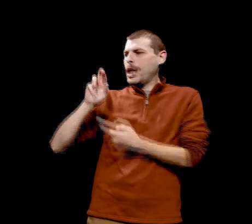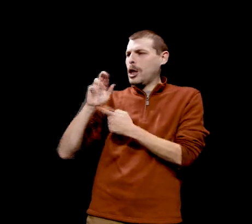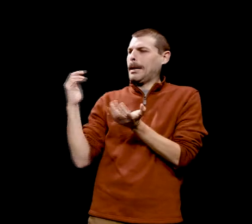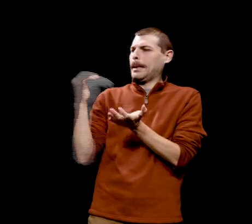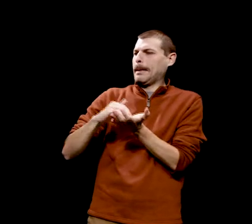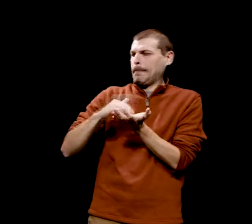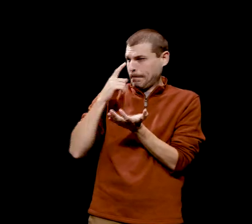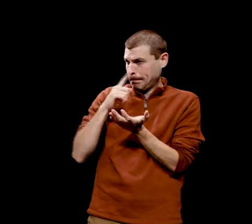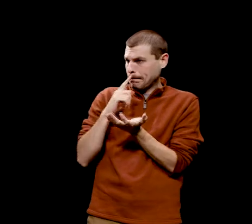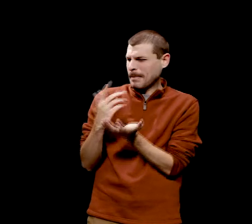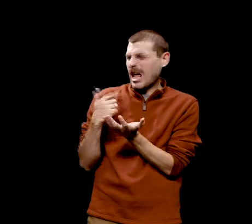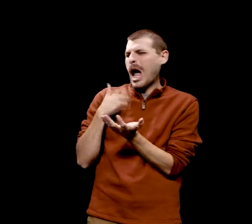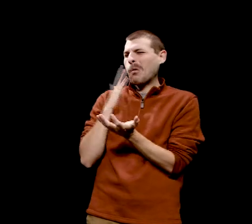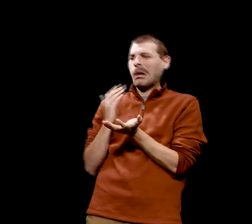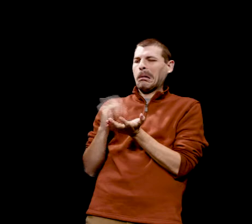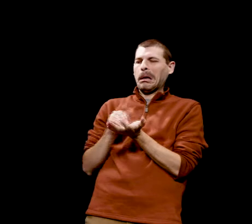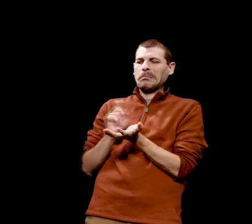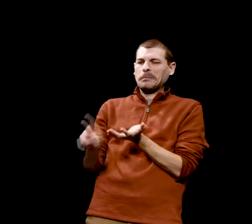you again.